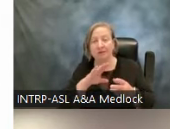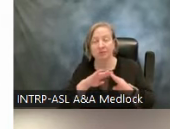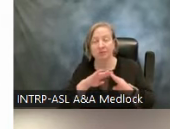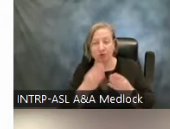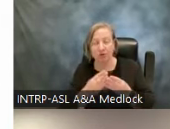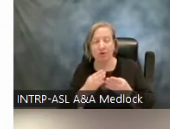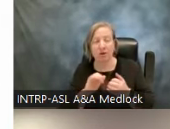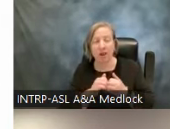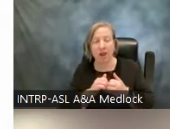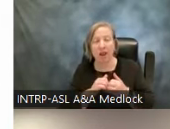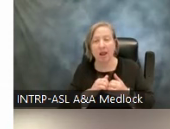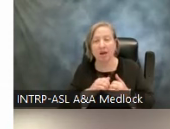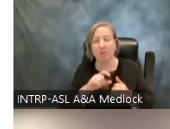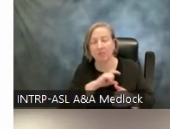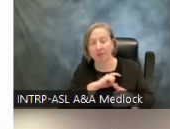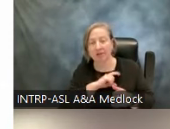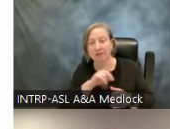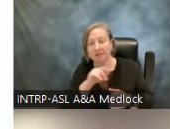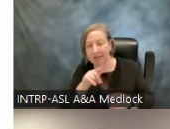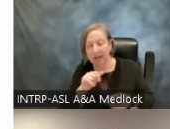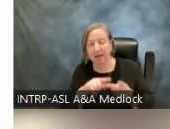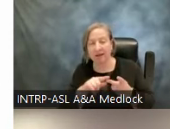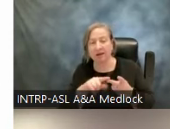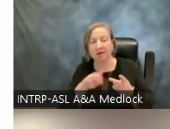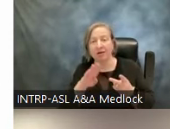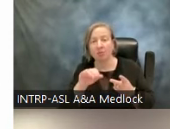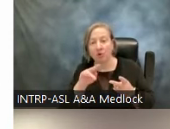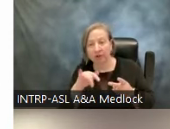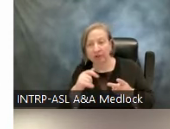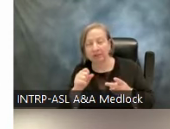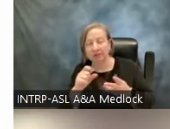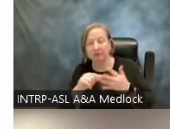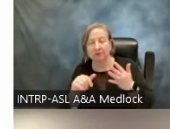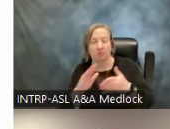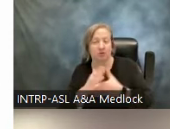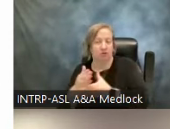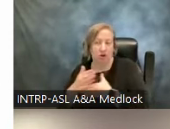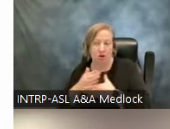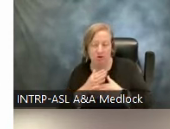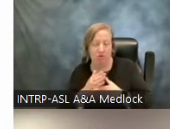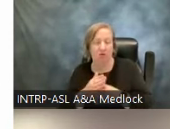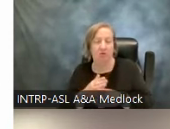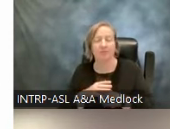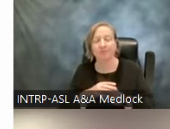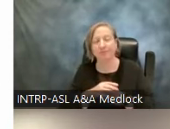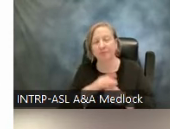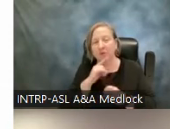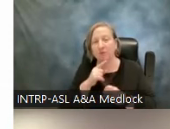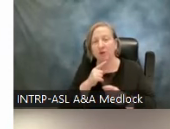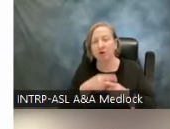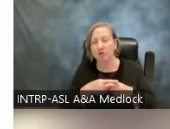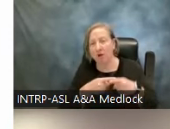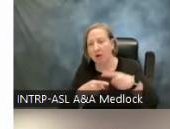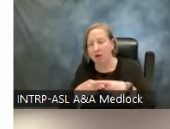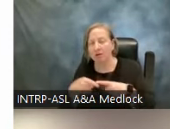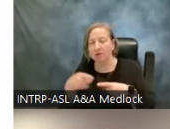inmate traffic, and bookings have been shared. And so a lot of there's like cross-portal